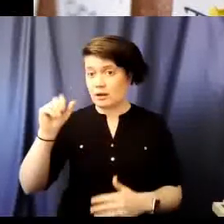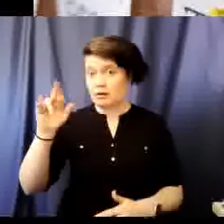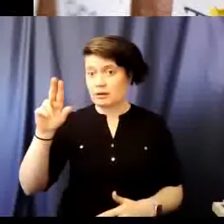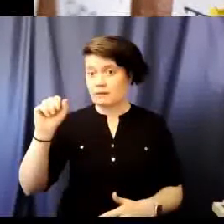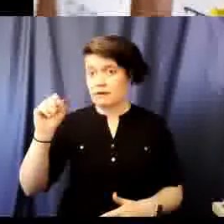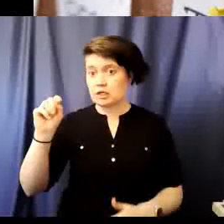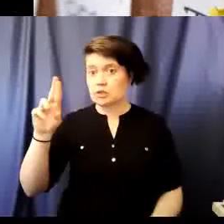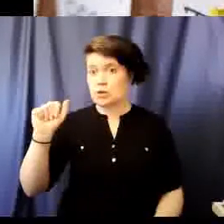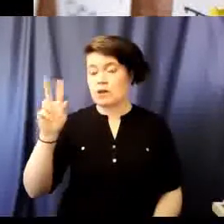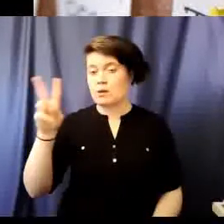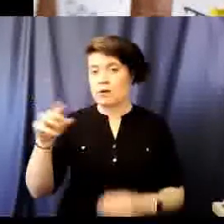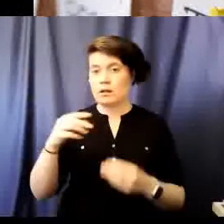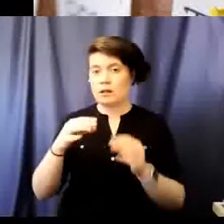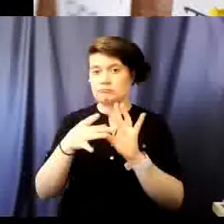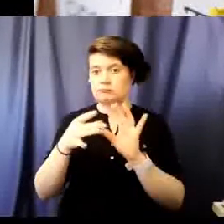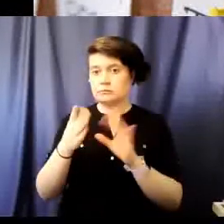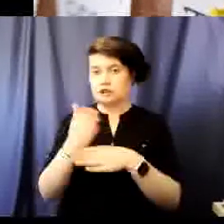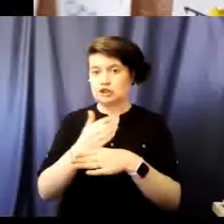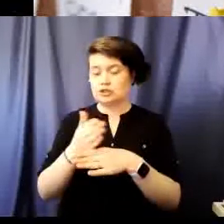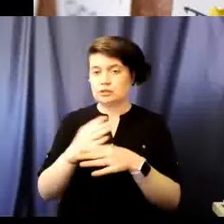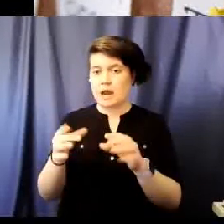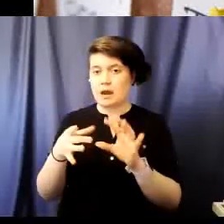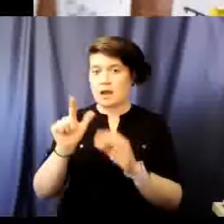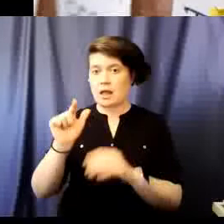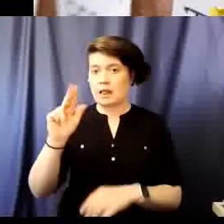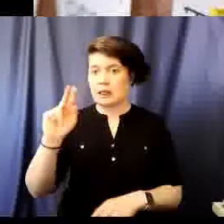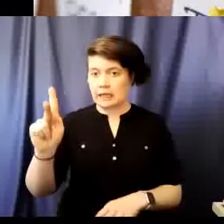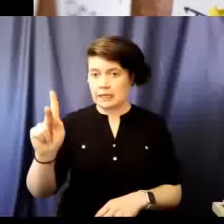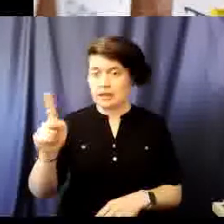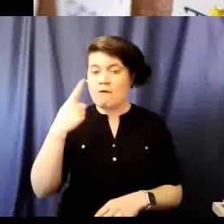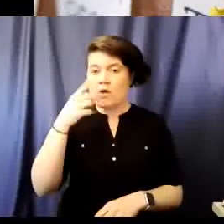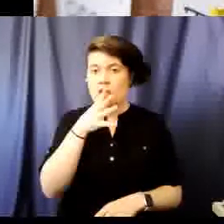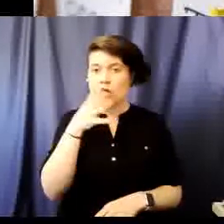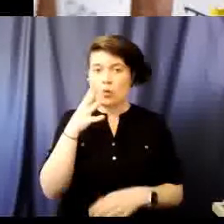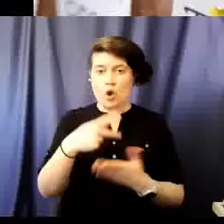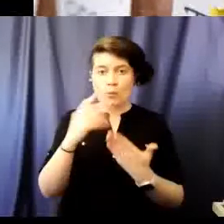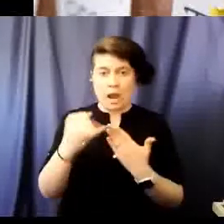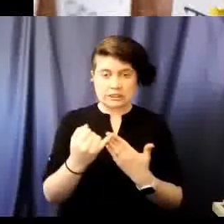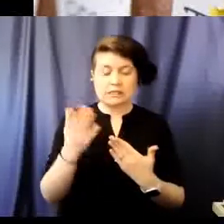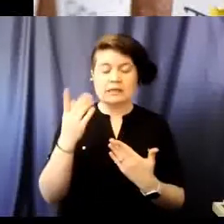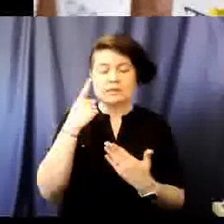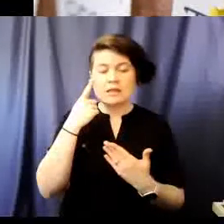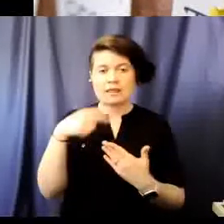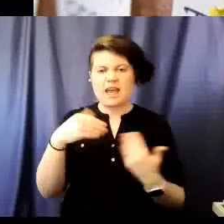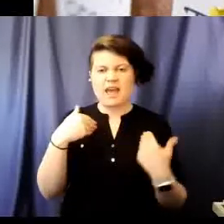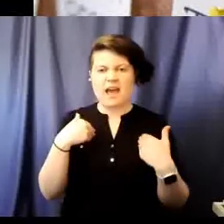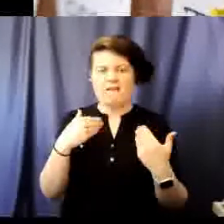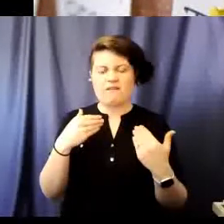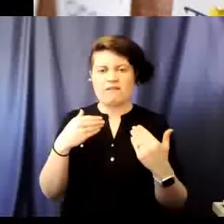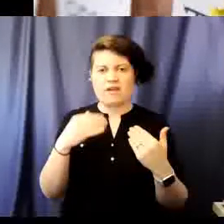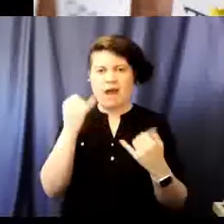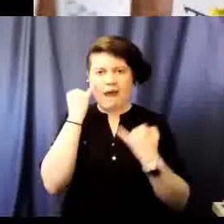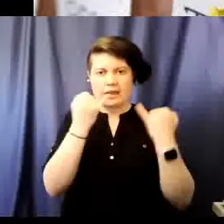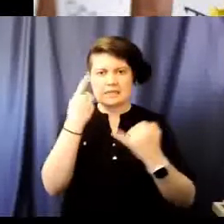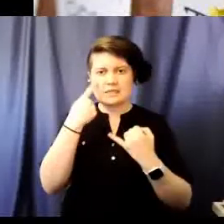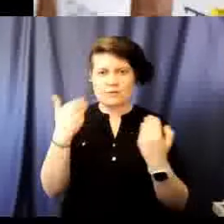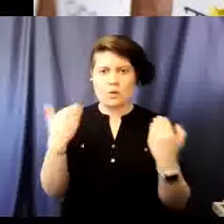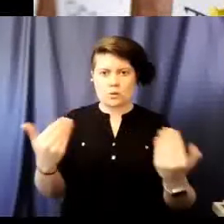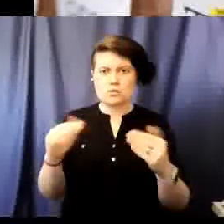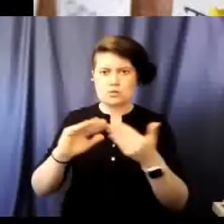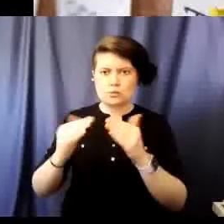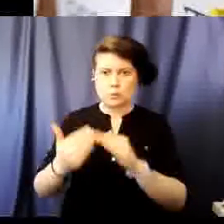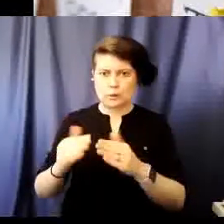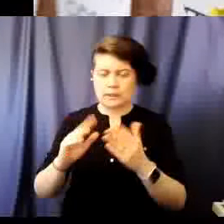the Research Sharing Project Rural Project that has some resources for conducting community assessments.